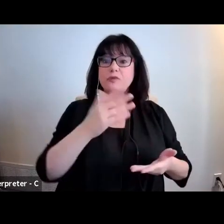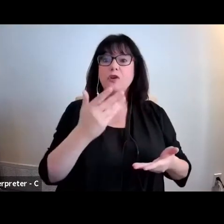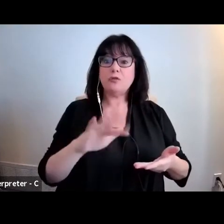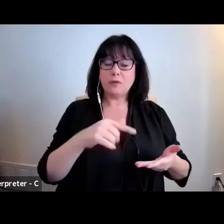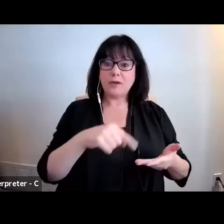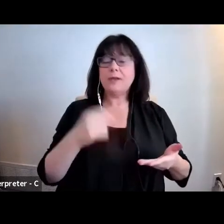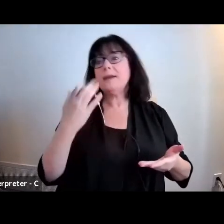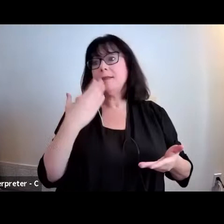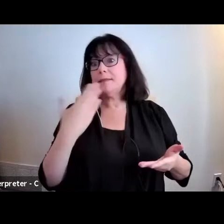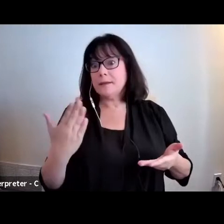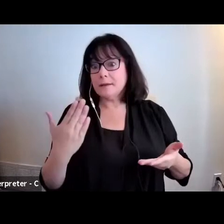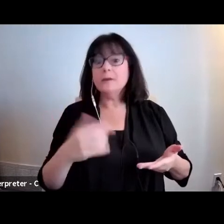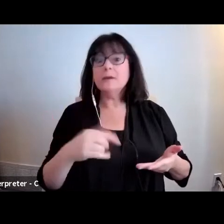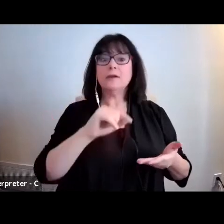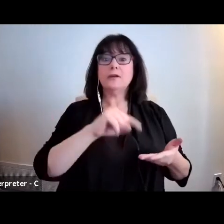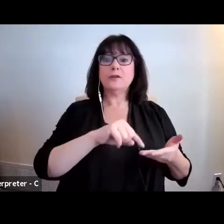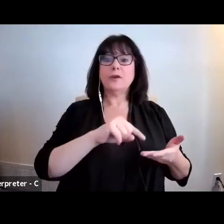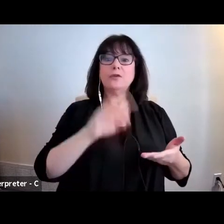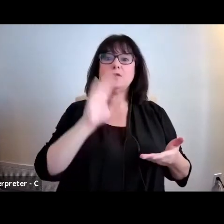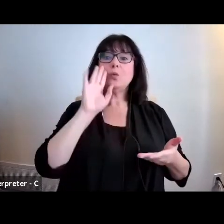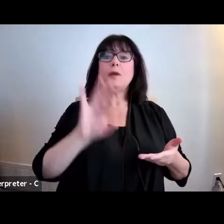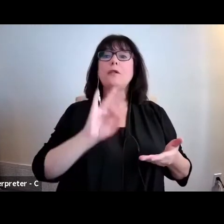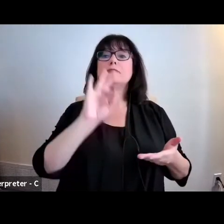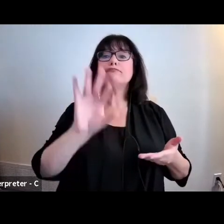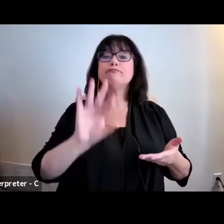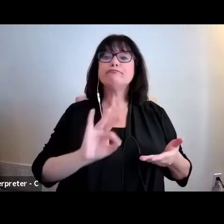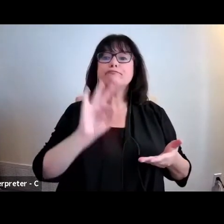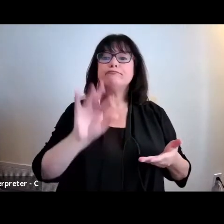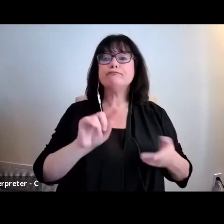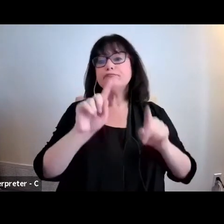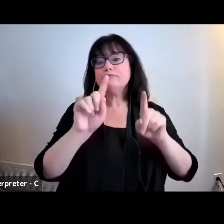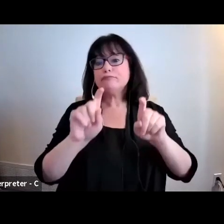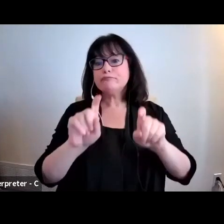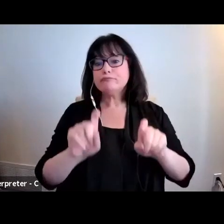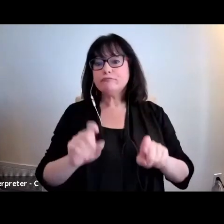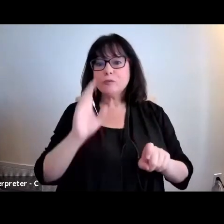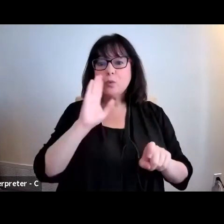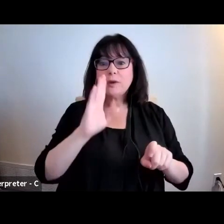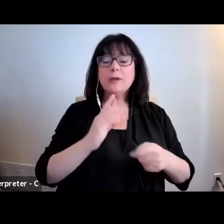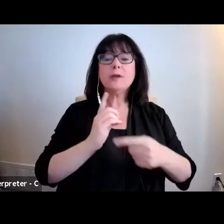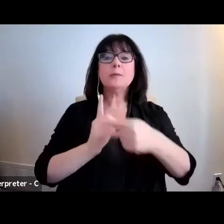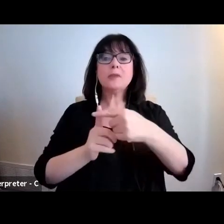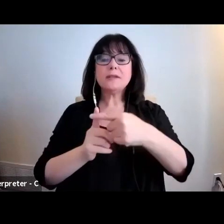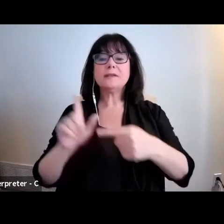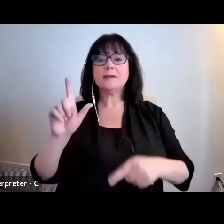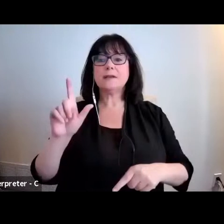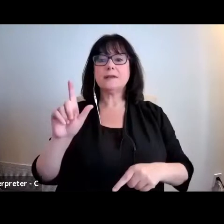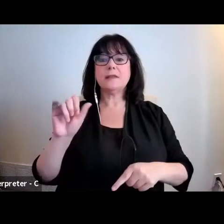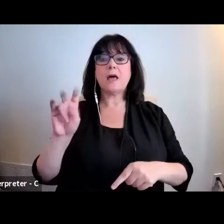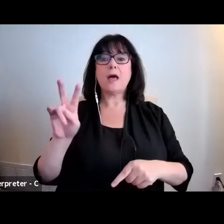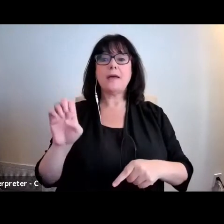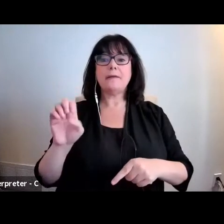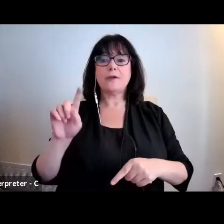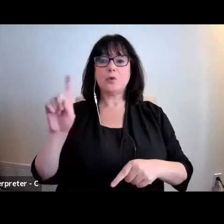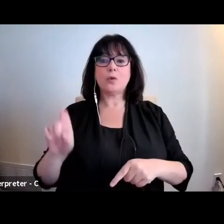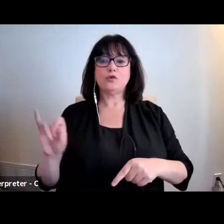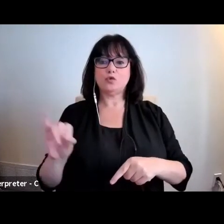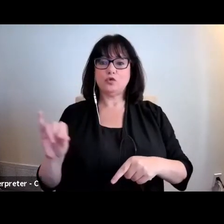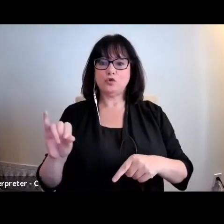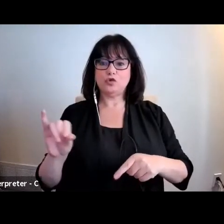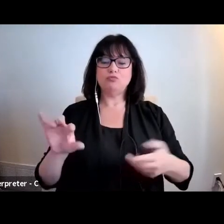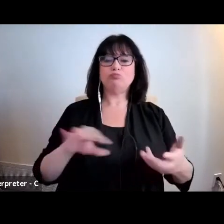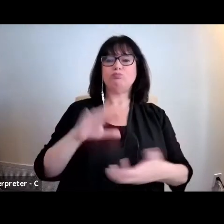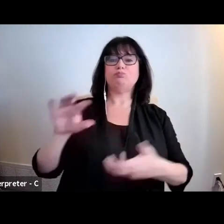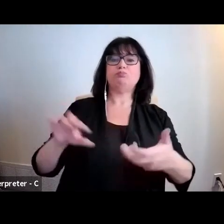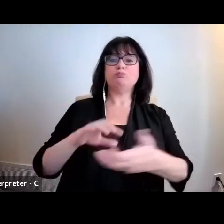with the questions that we receive, live. In some cases, there's been a lot of overlap with questions. People are